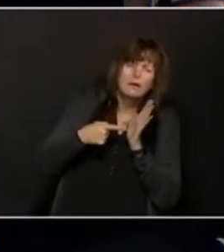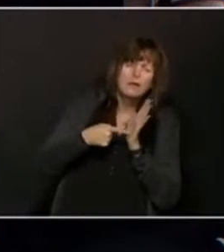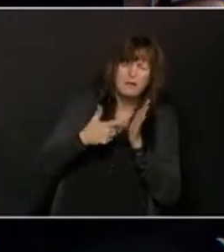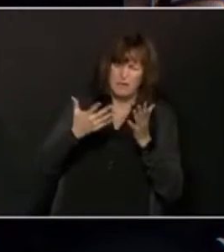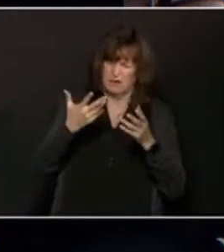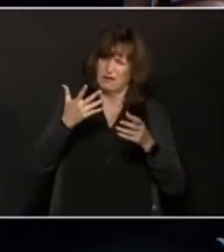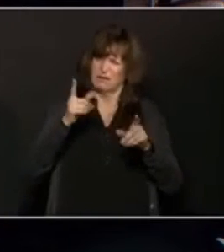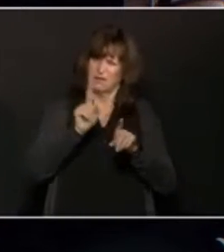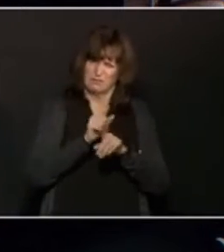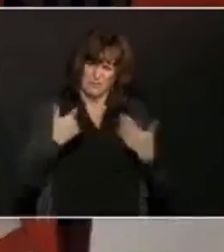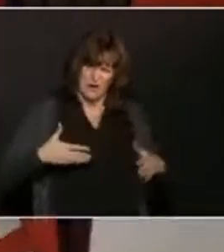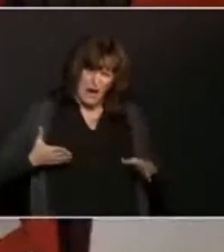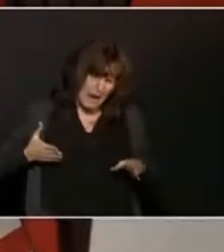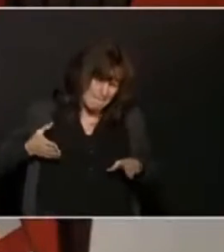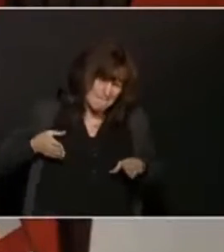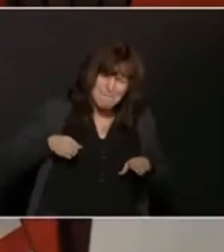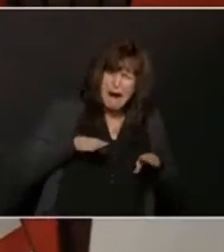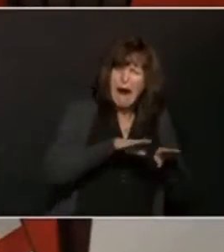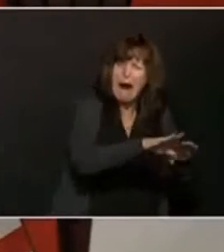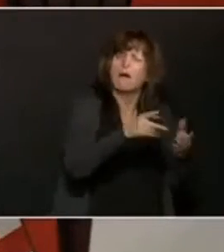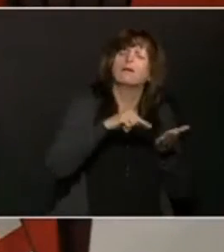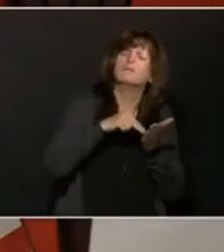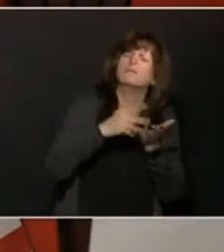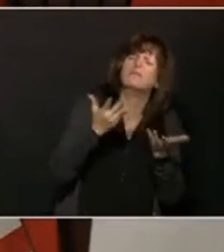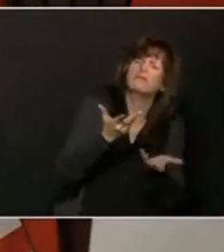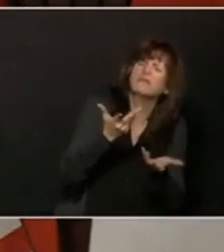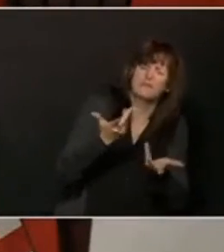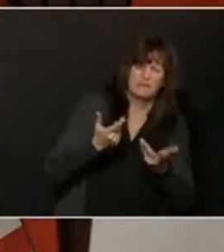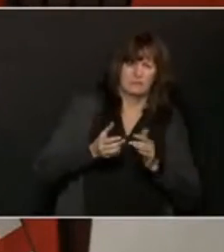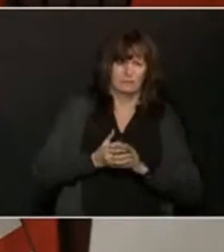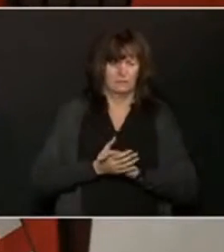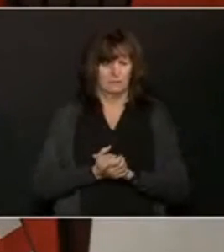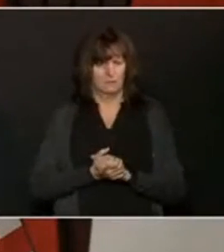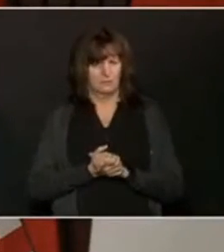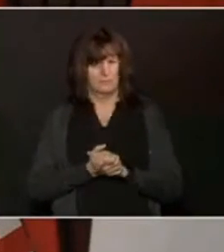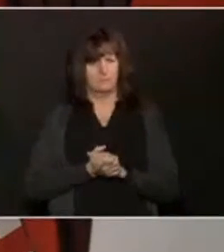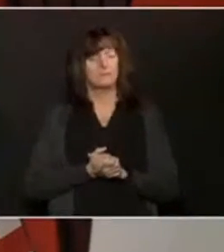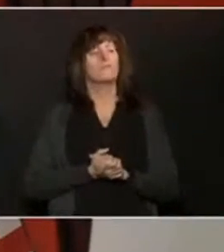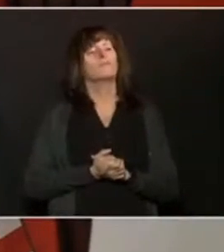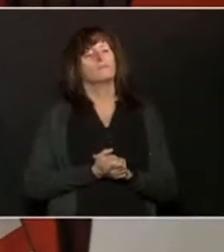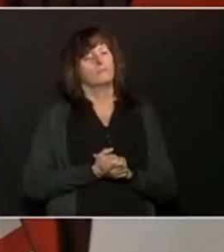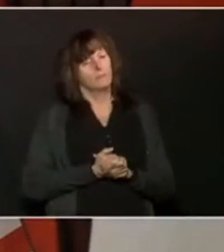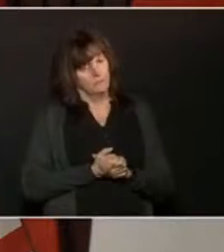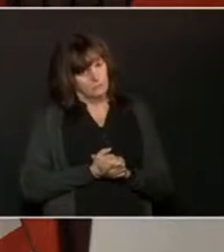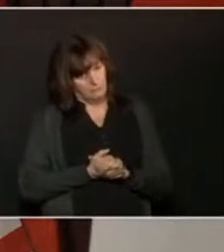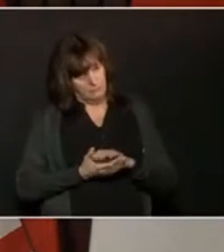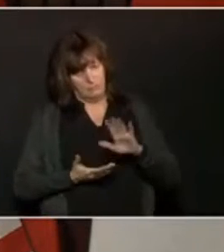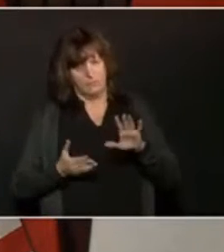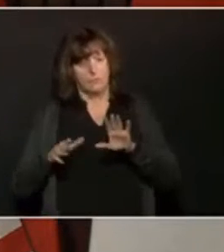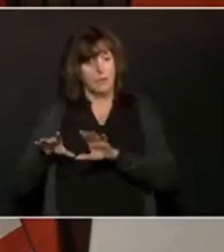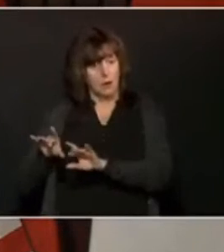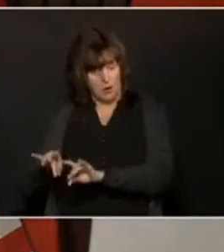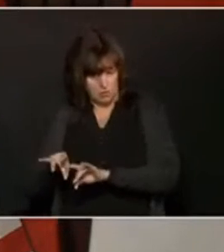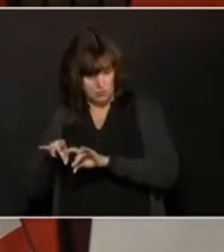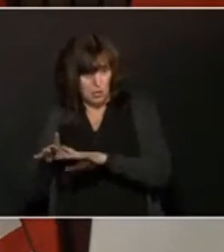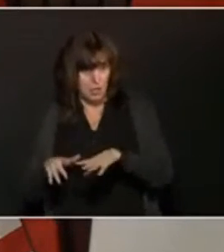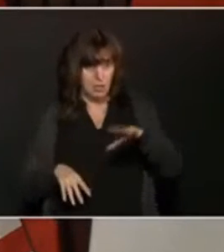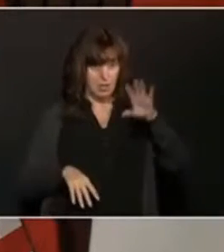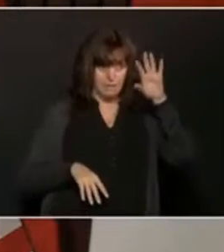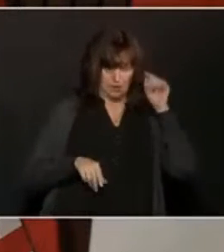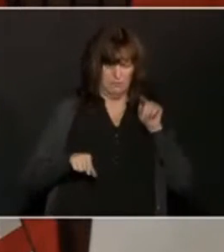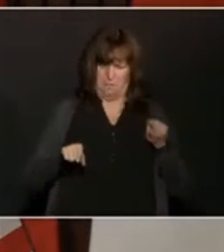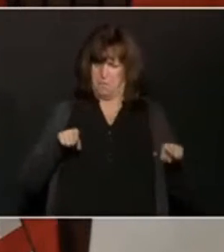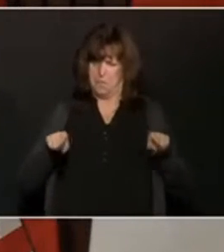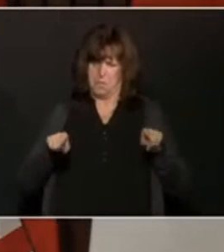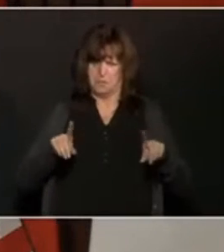So there's variation, for instance, or there's differences, for instance, between Australia and France, but there are some consistencies as